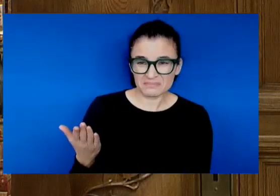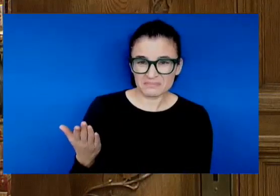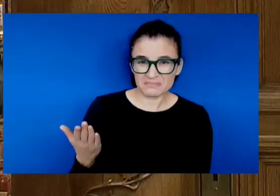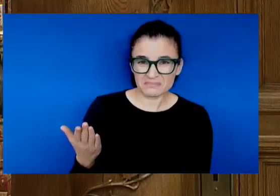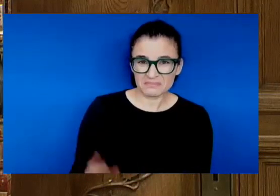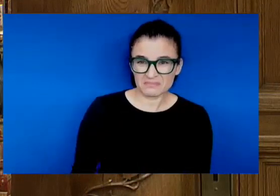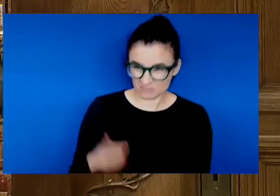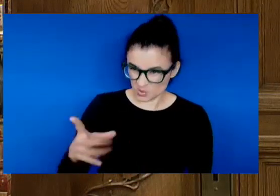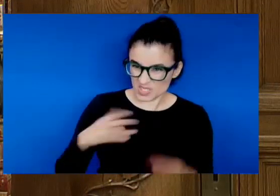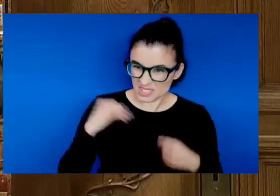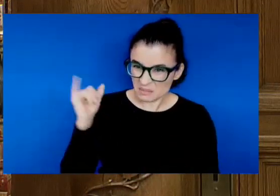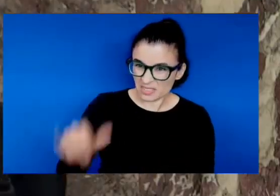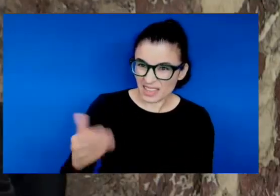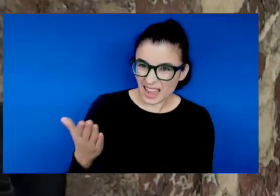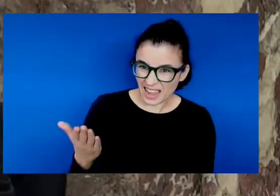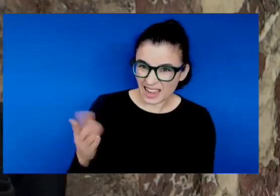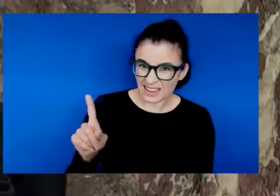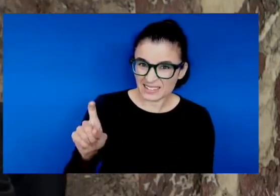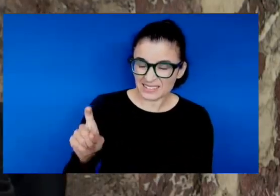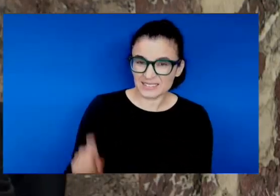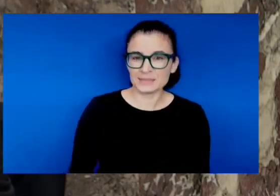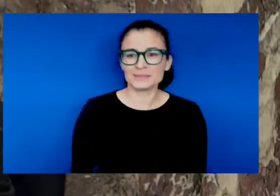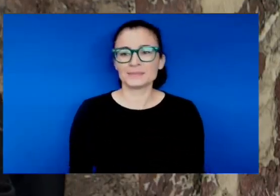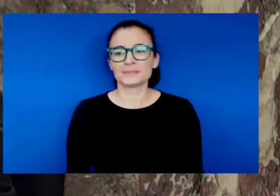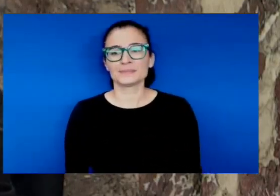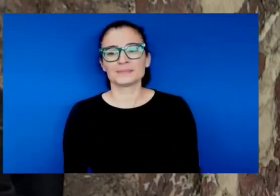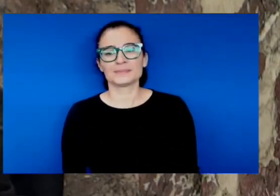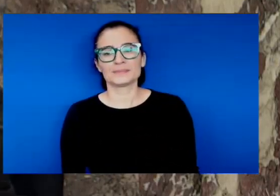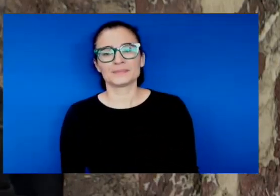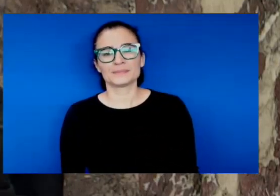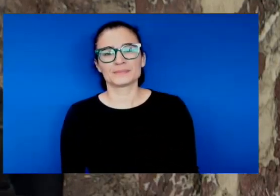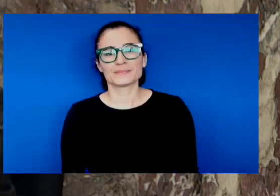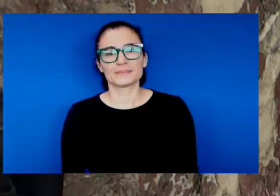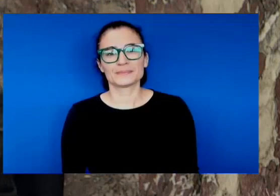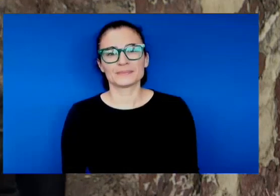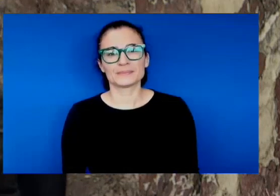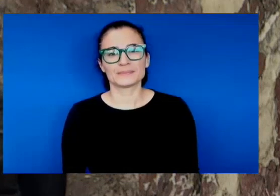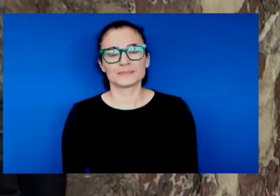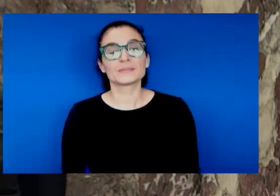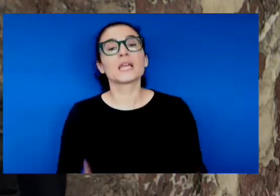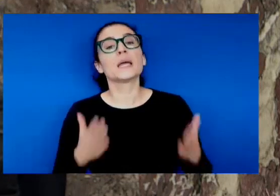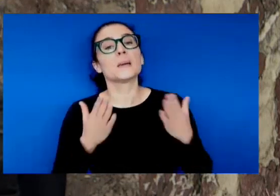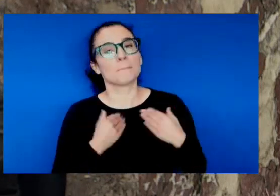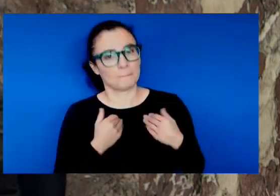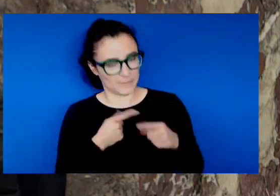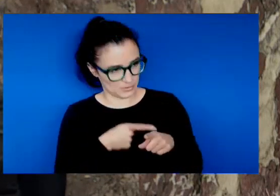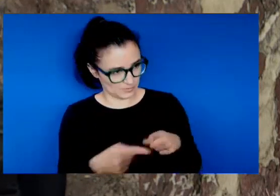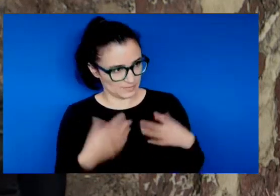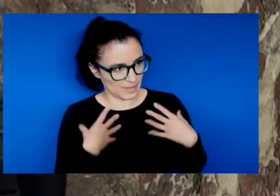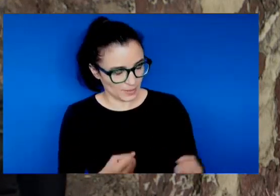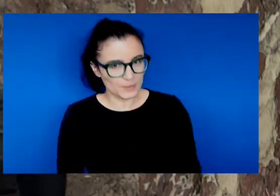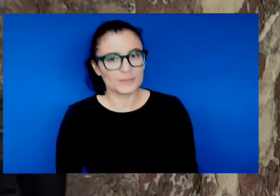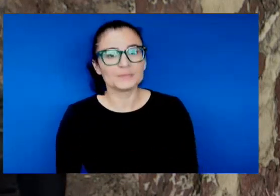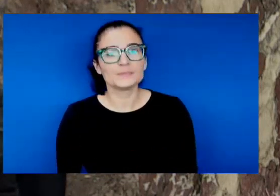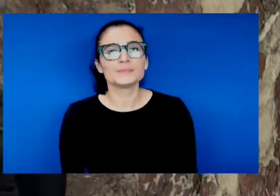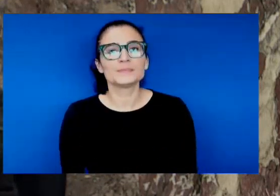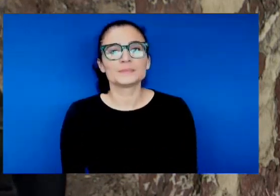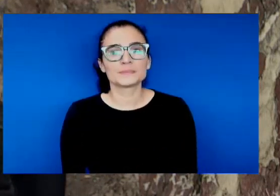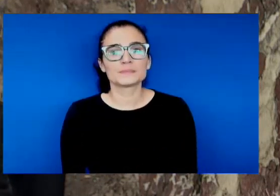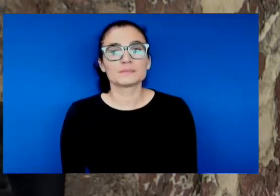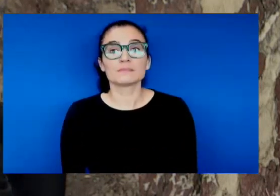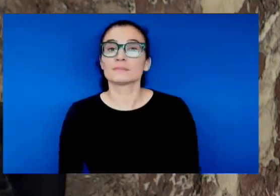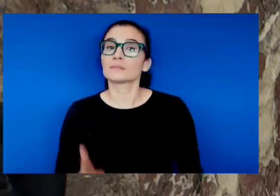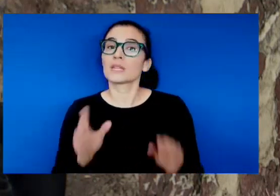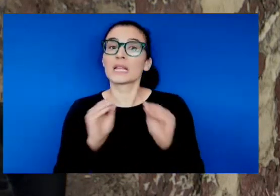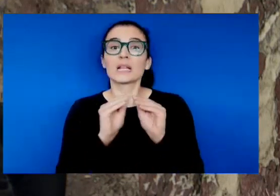Minister of Health. Thank you very much, Honourable Speaker. And clearly, I don't accept it. And BCEHS has responded in this